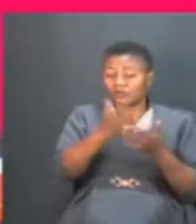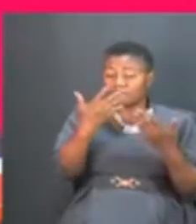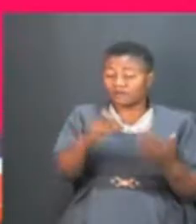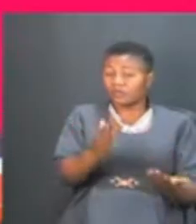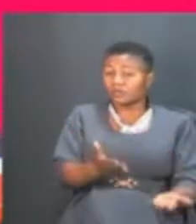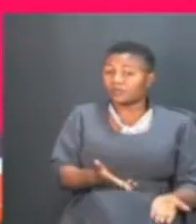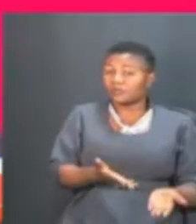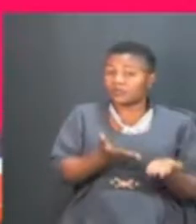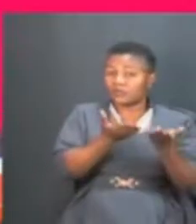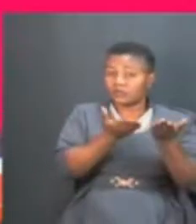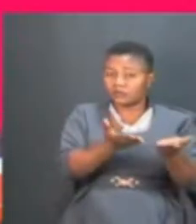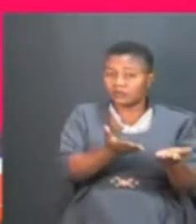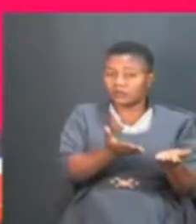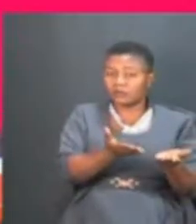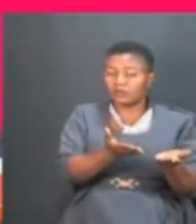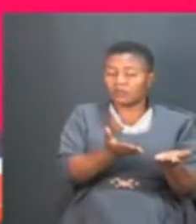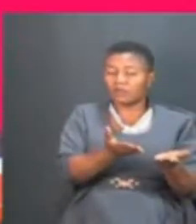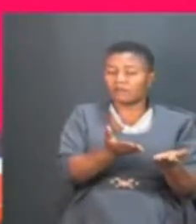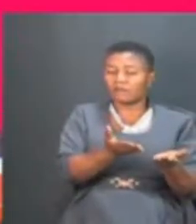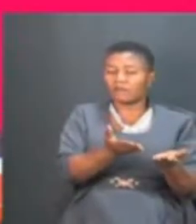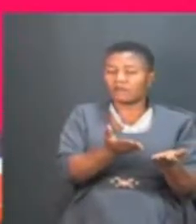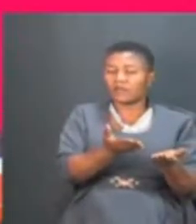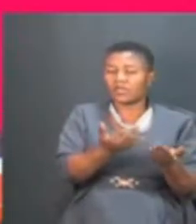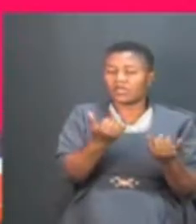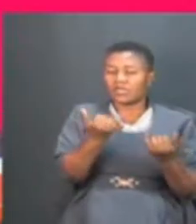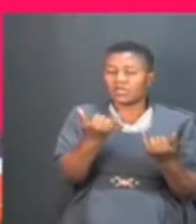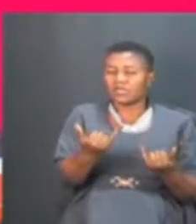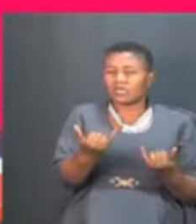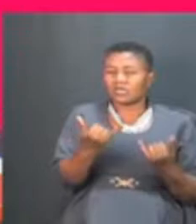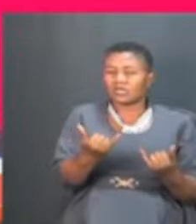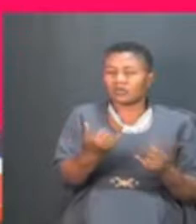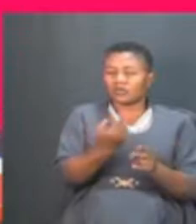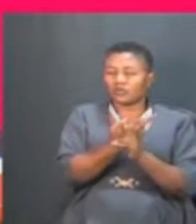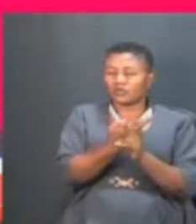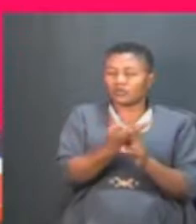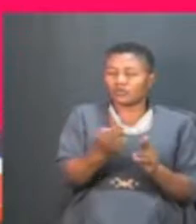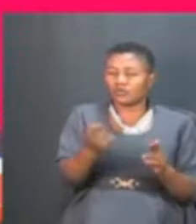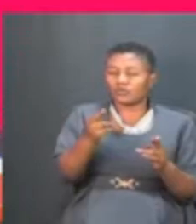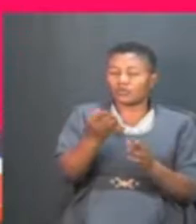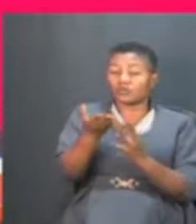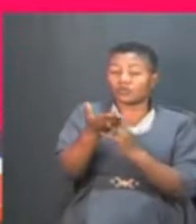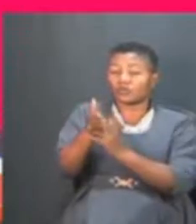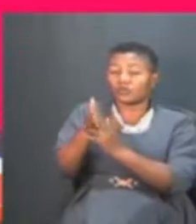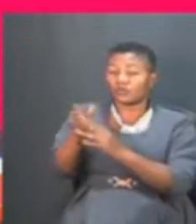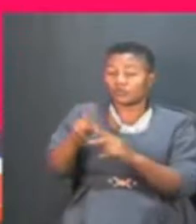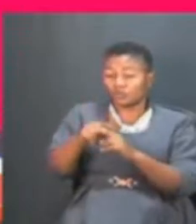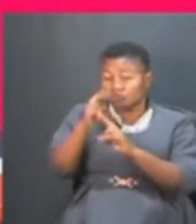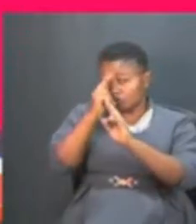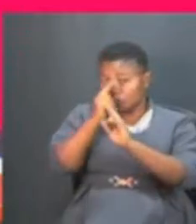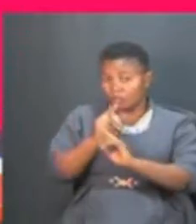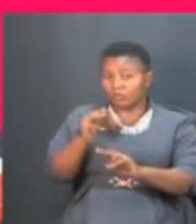presented, and they are for distribution to honorable members.